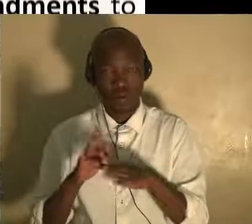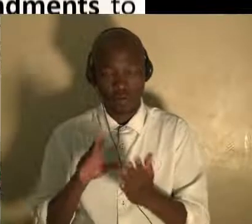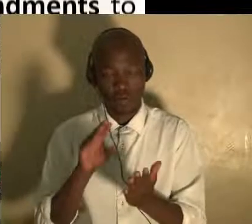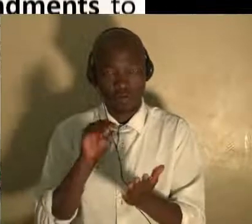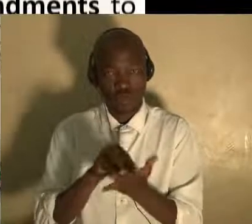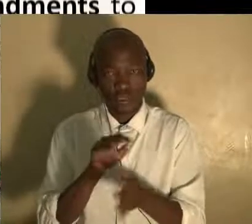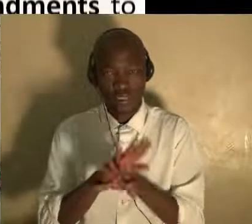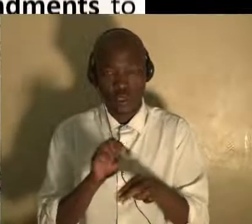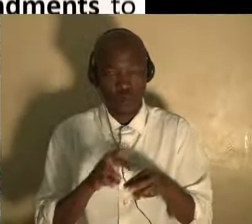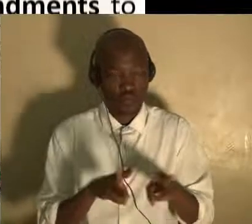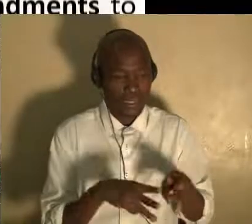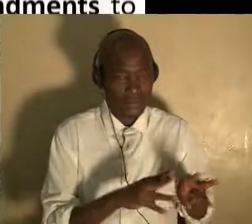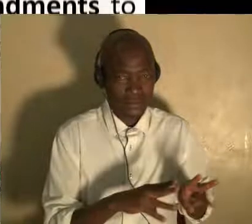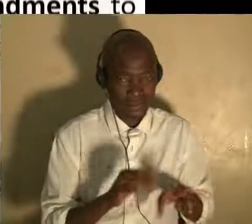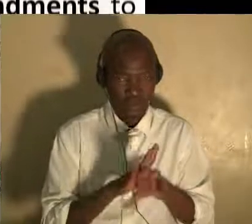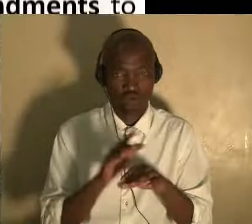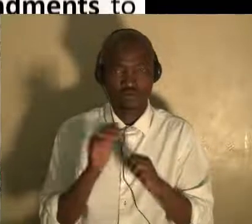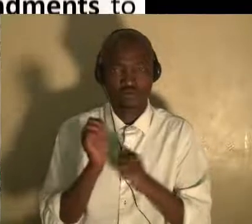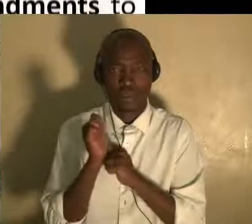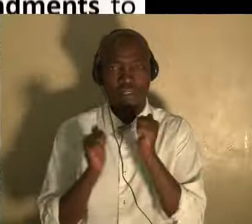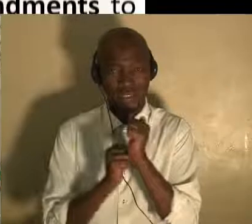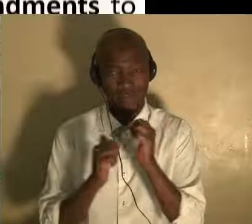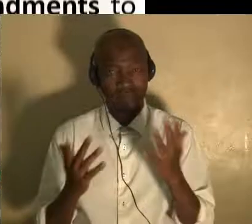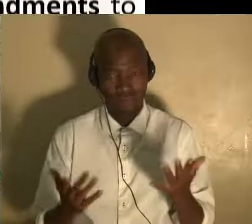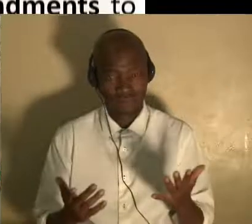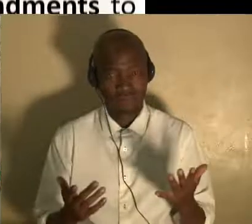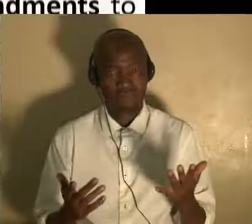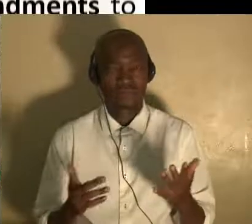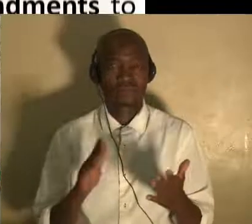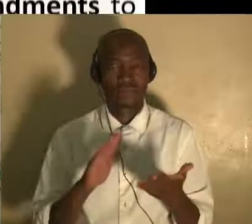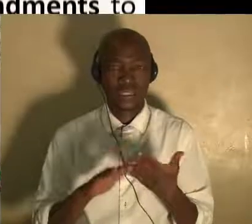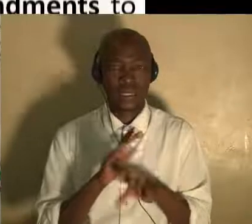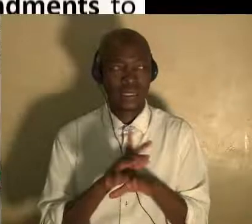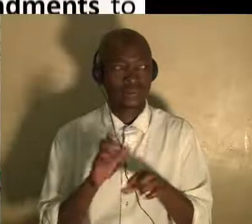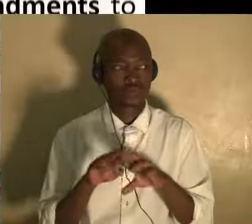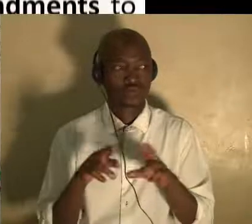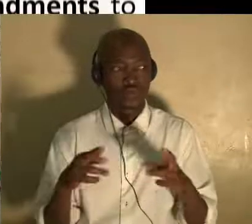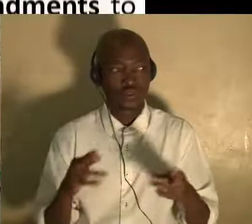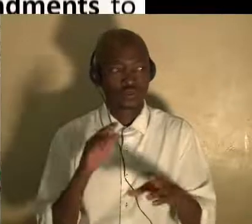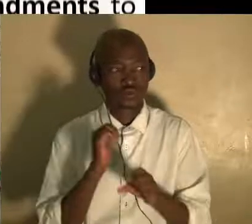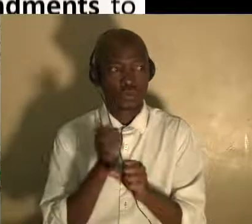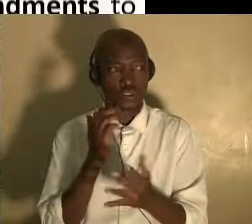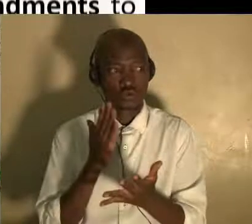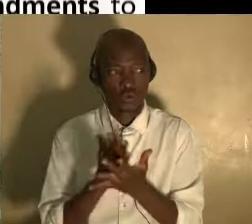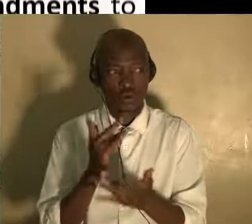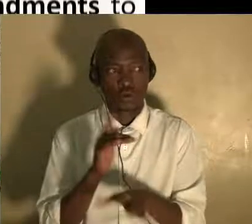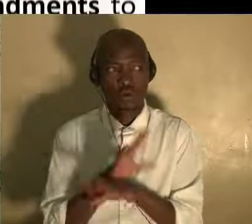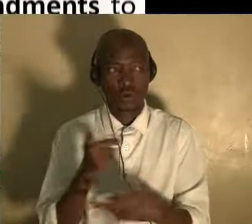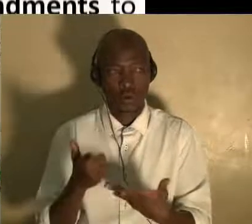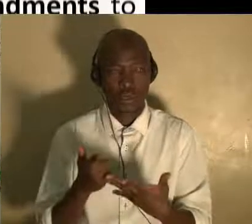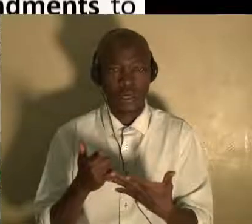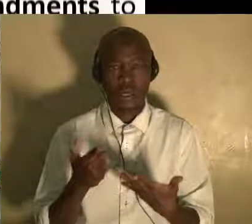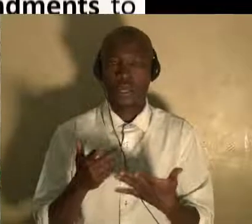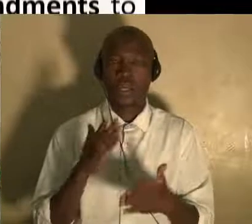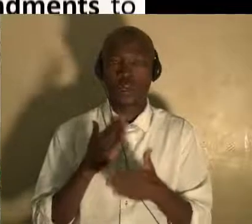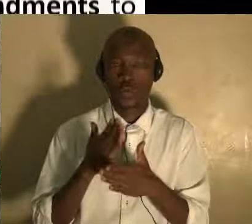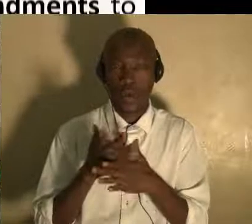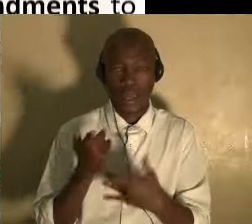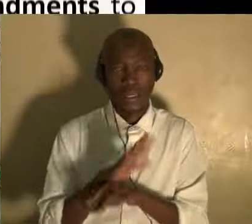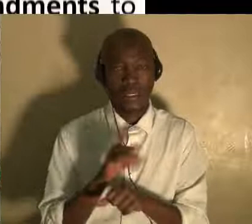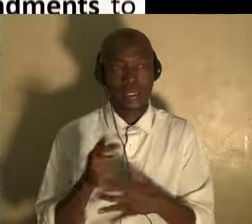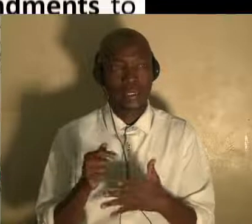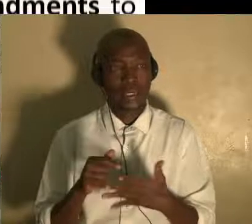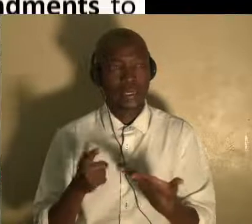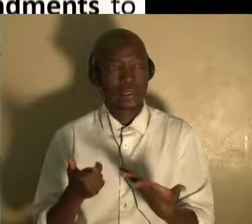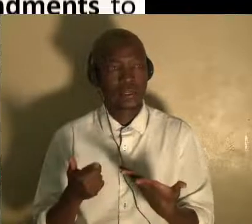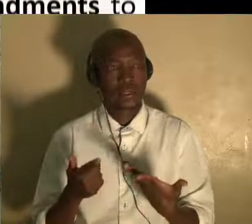necessary mechanisms, structures, and resources to ensure the foster care system operates in a sustainable and